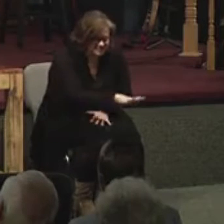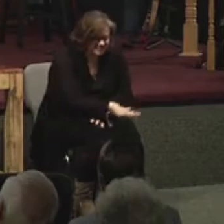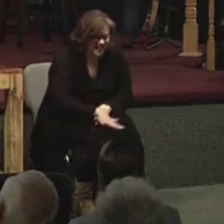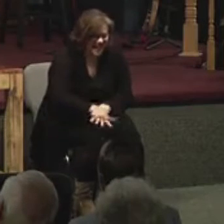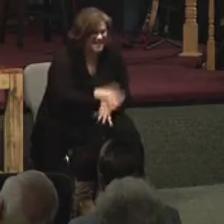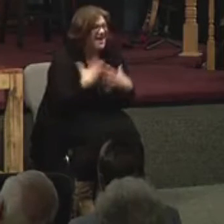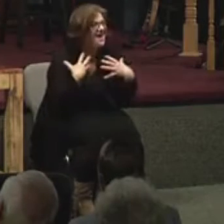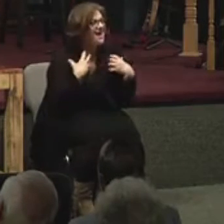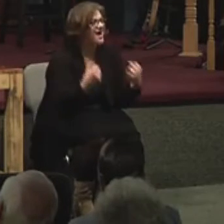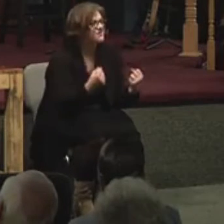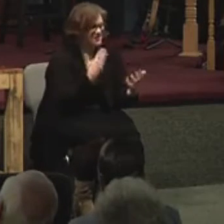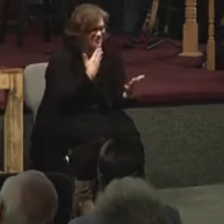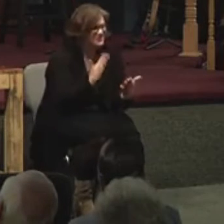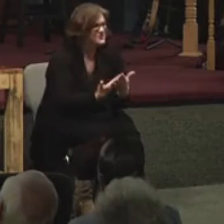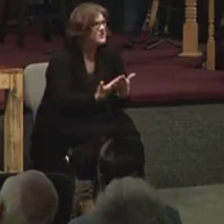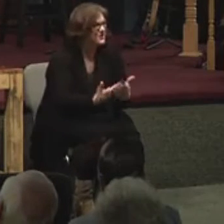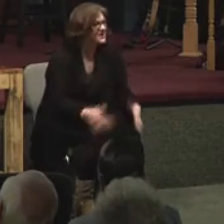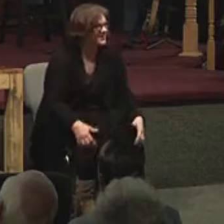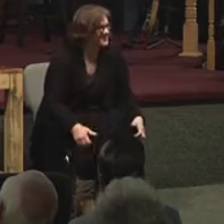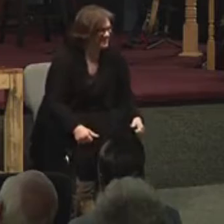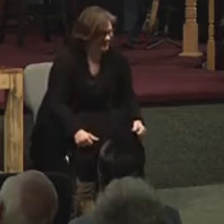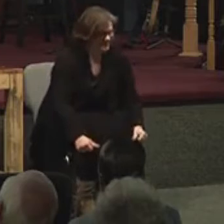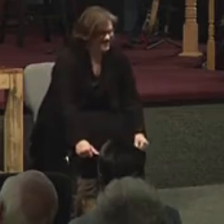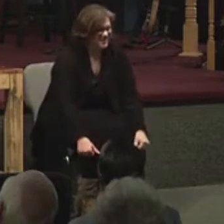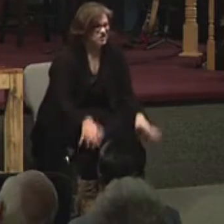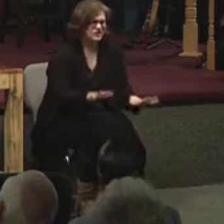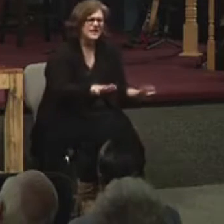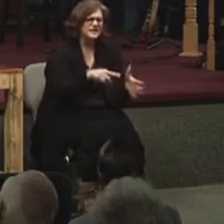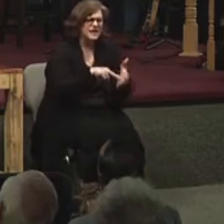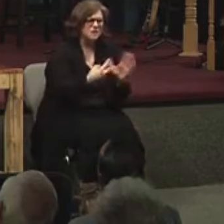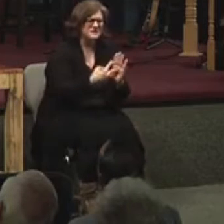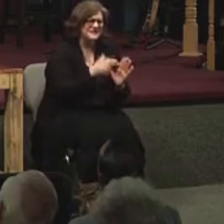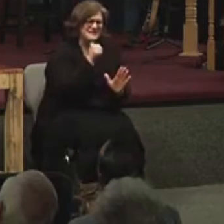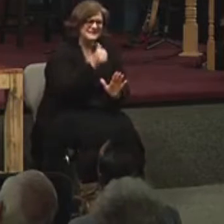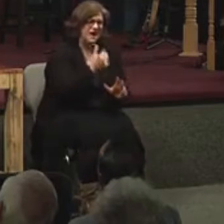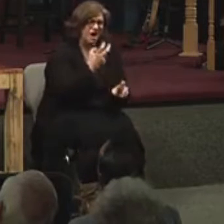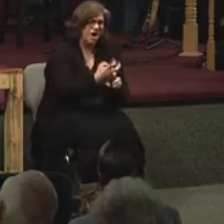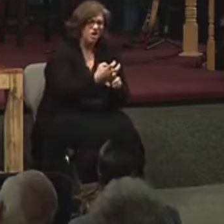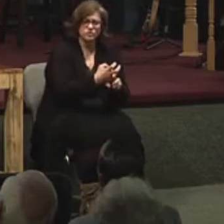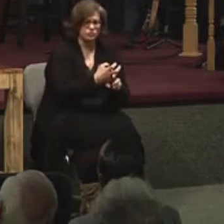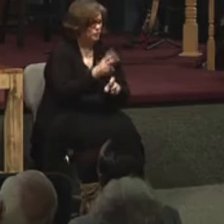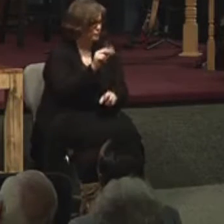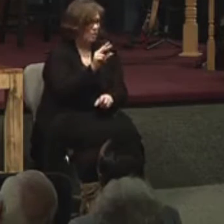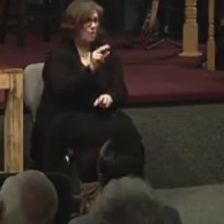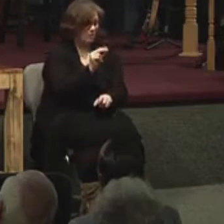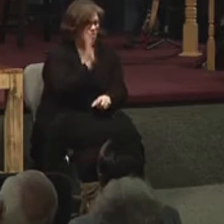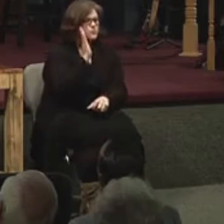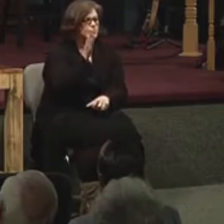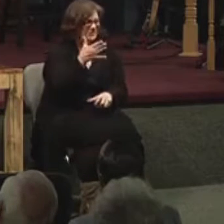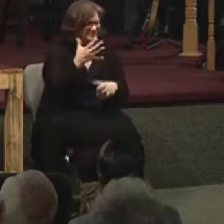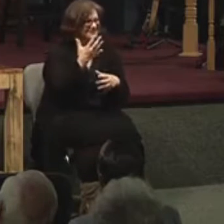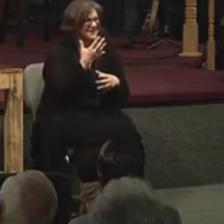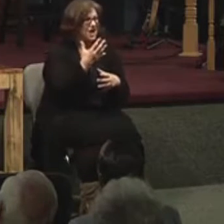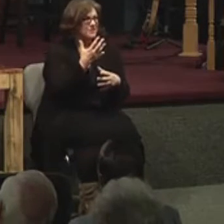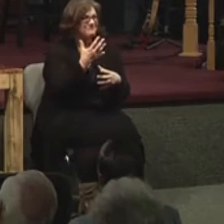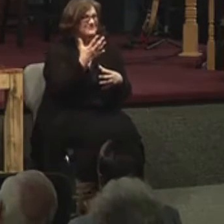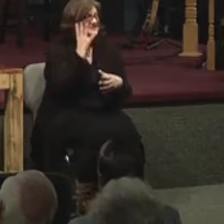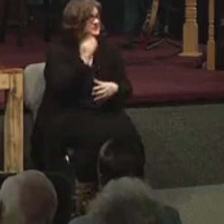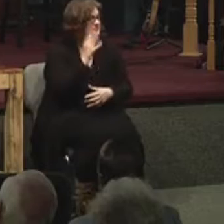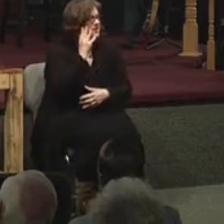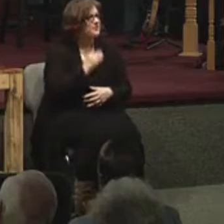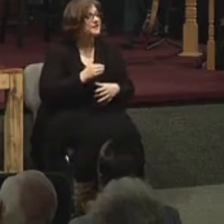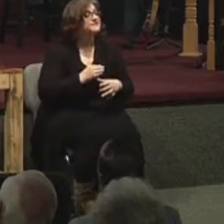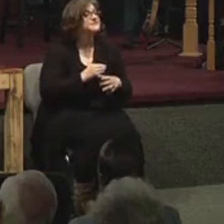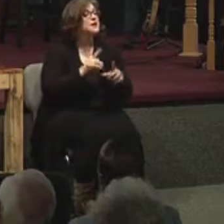because it's on good soil that there still aren't hard times. No, hard times will come, but you held on to the word. You continued